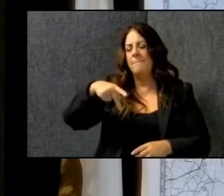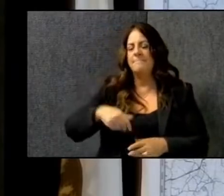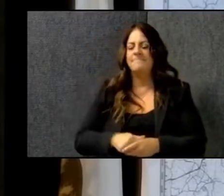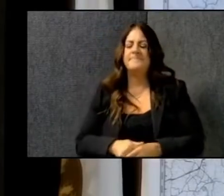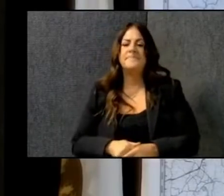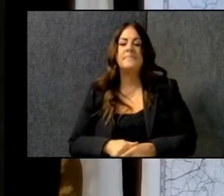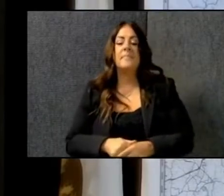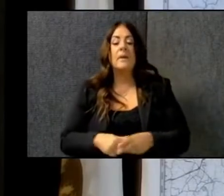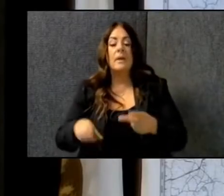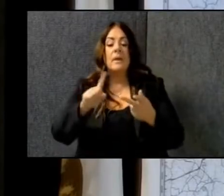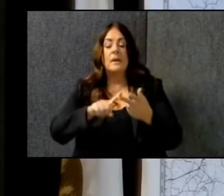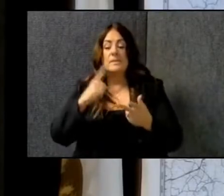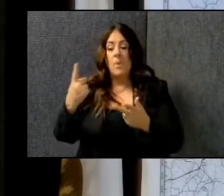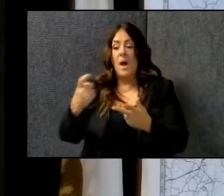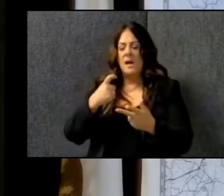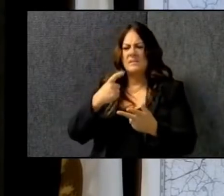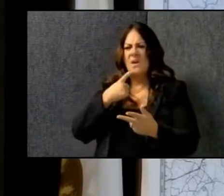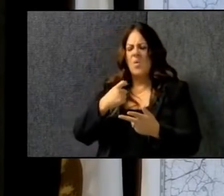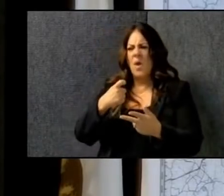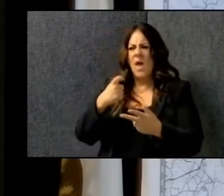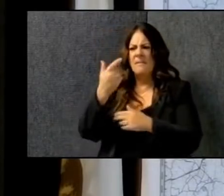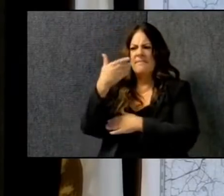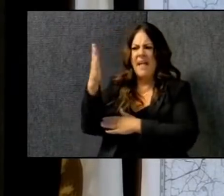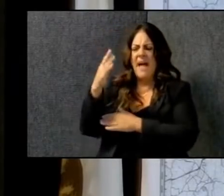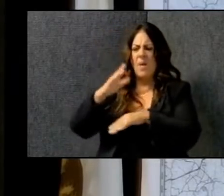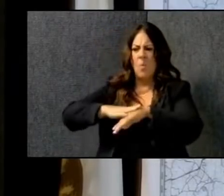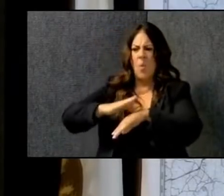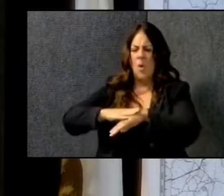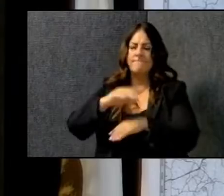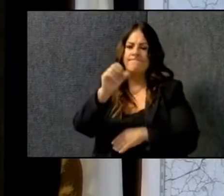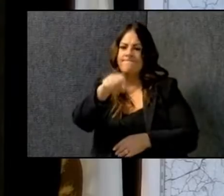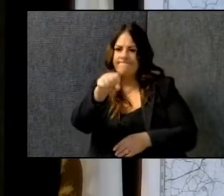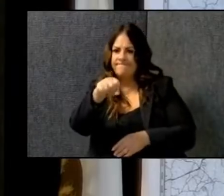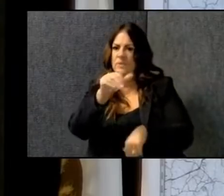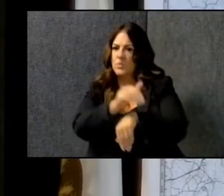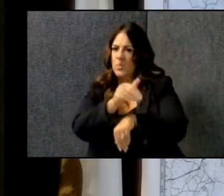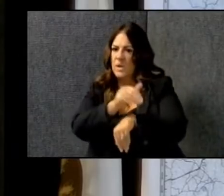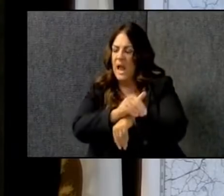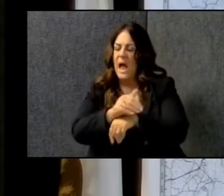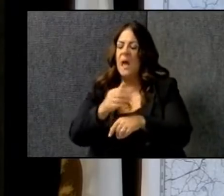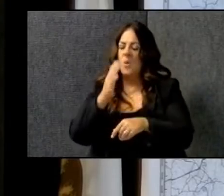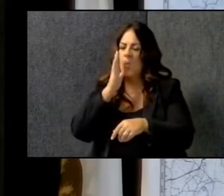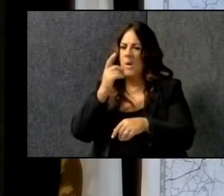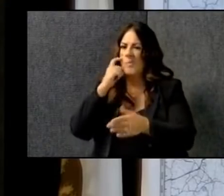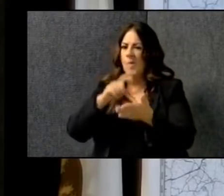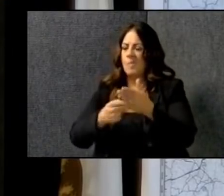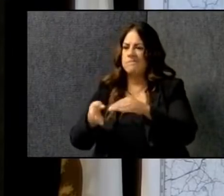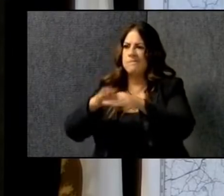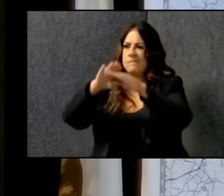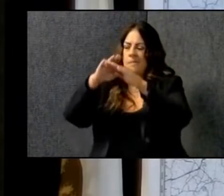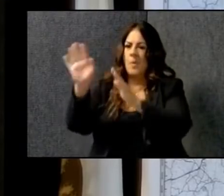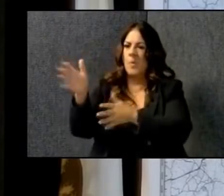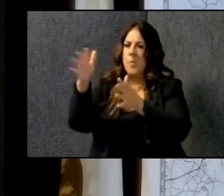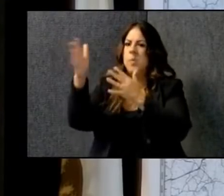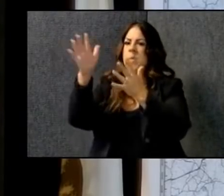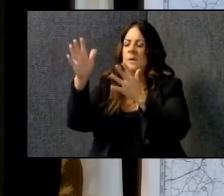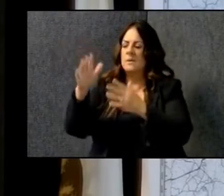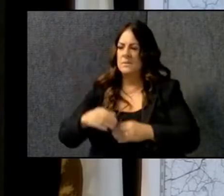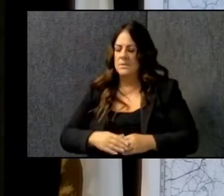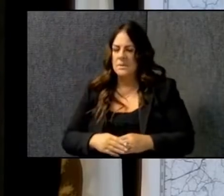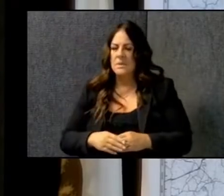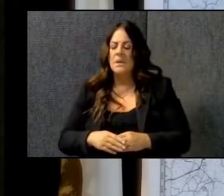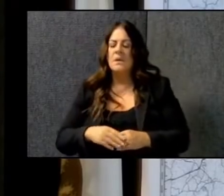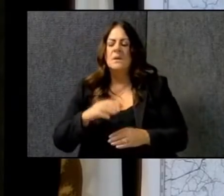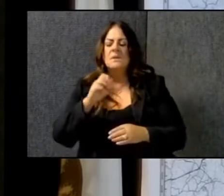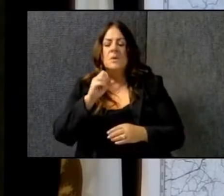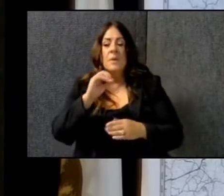flag winds and lightning expected tonight for heavenly, and any chance